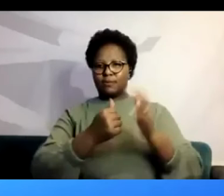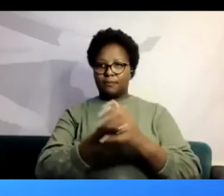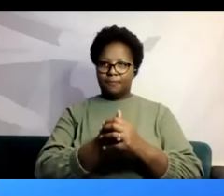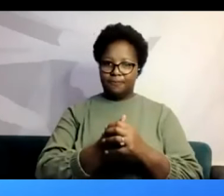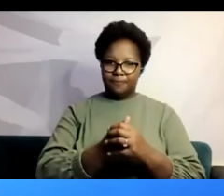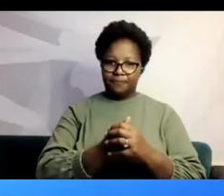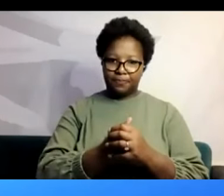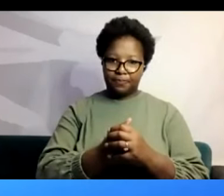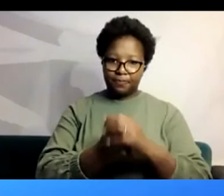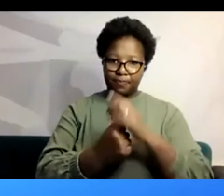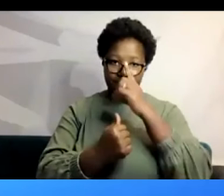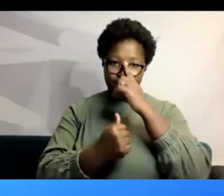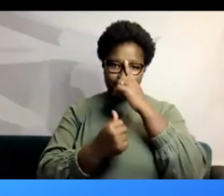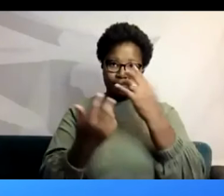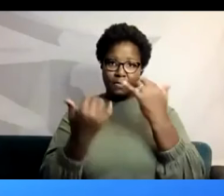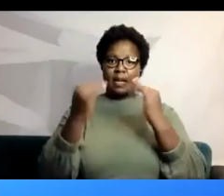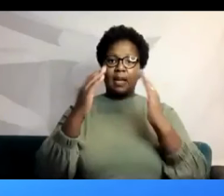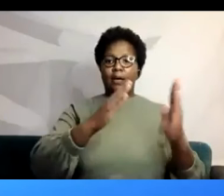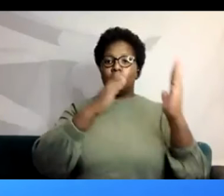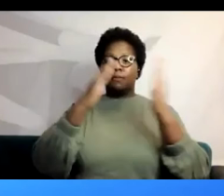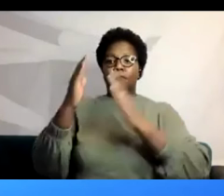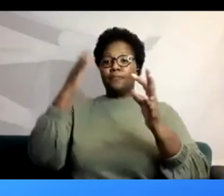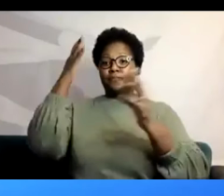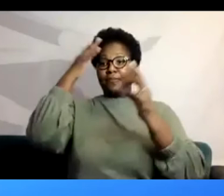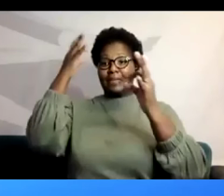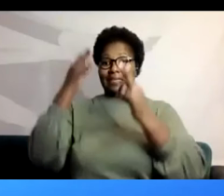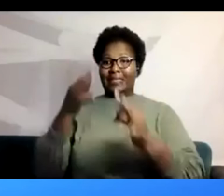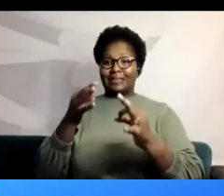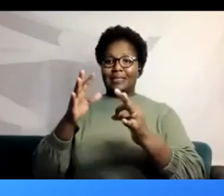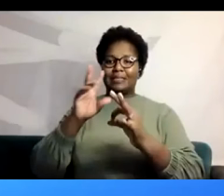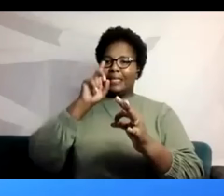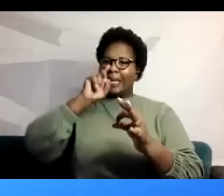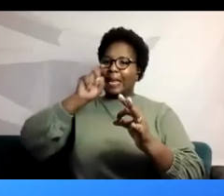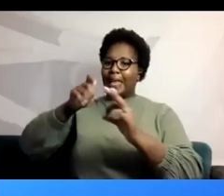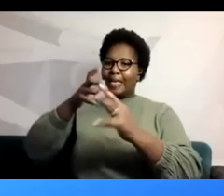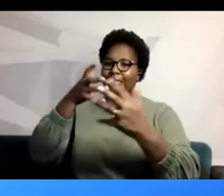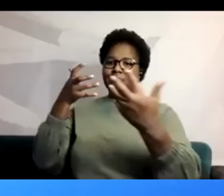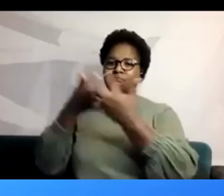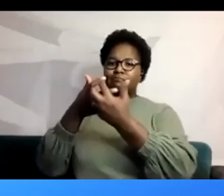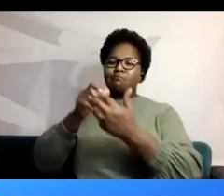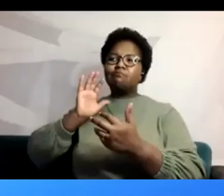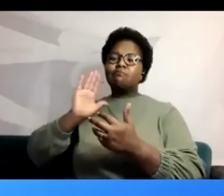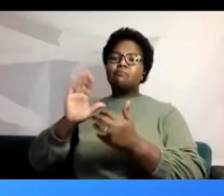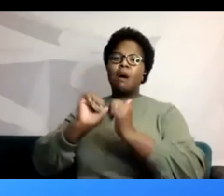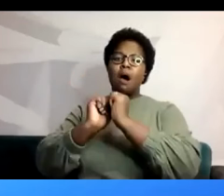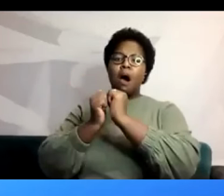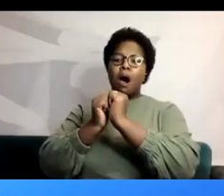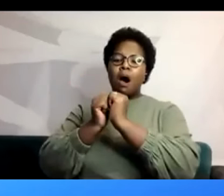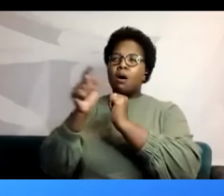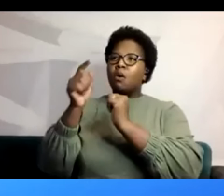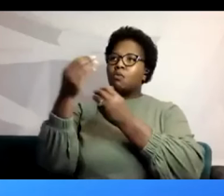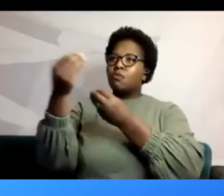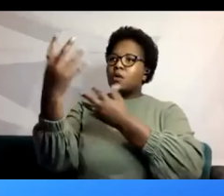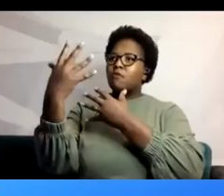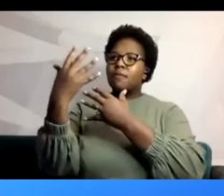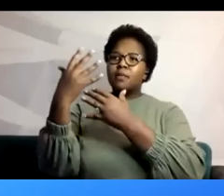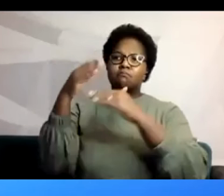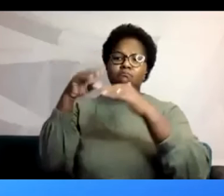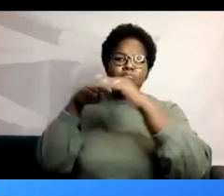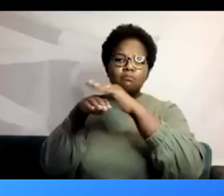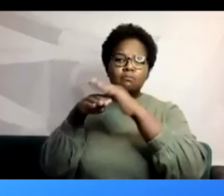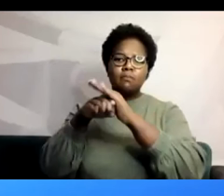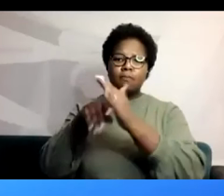Next, we use the decision-making profile, which helps us learn how a person likes to get their information, such as written,